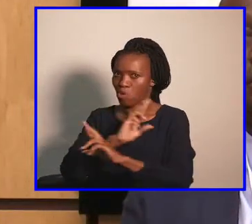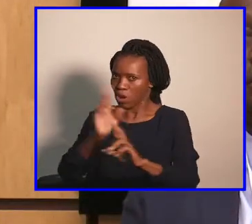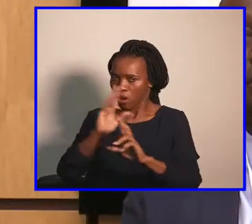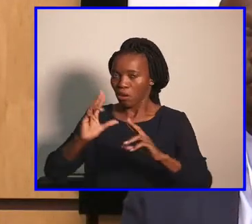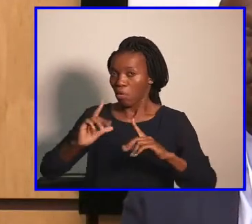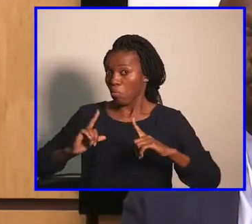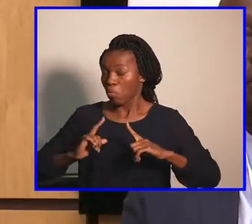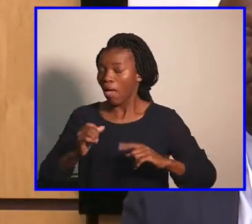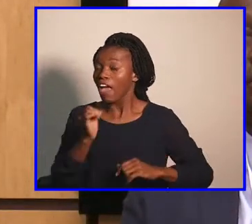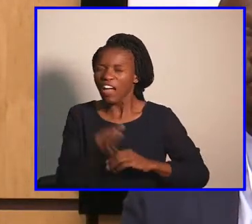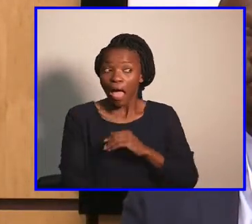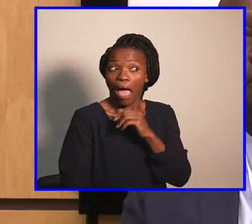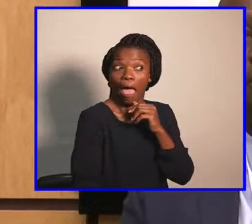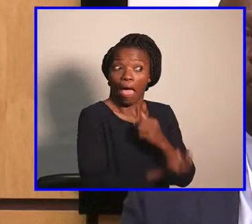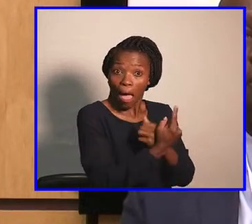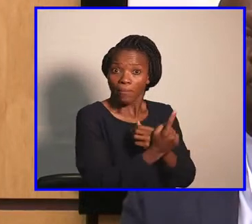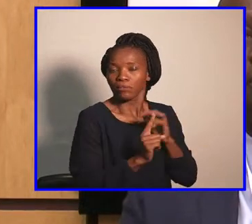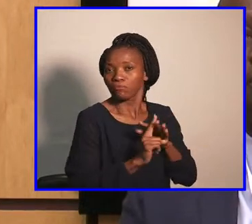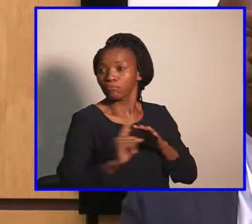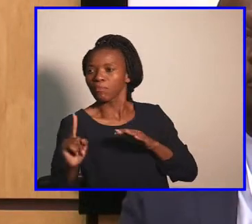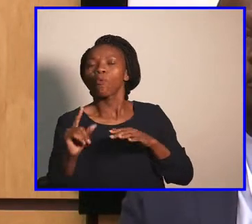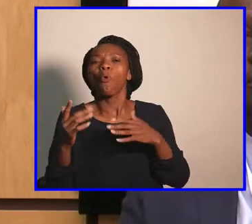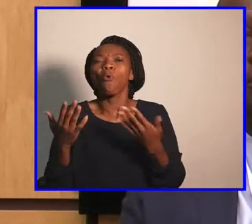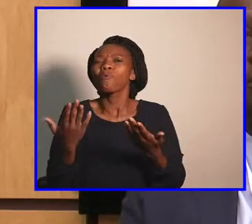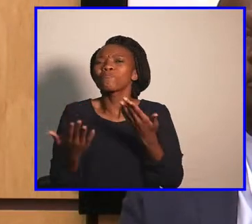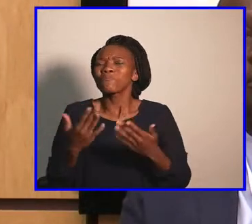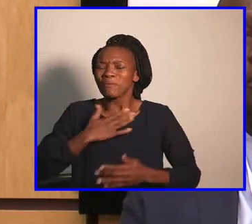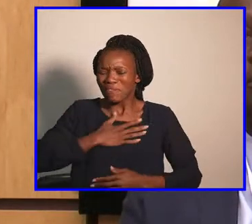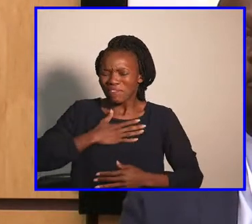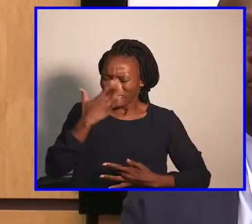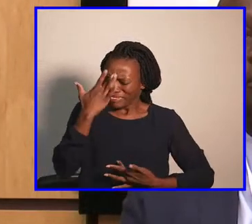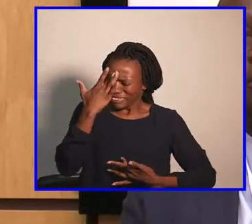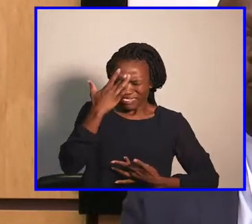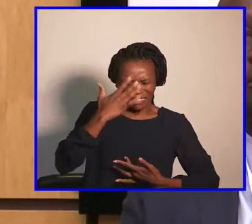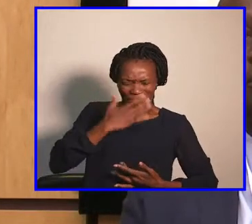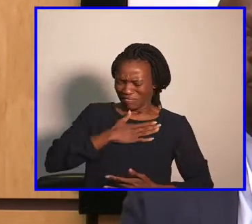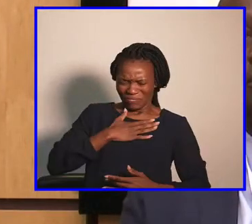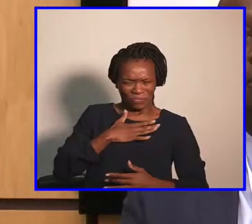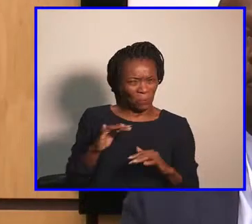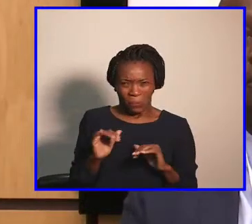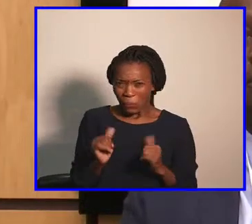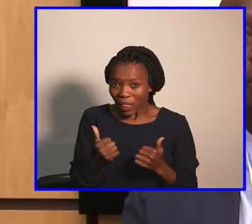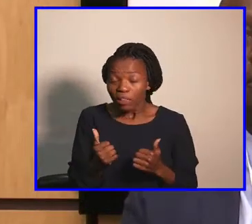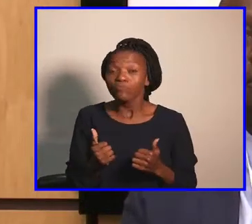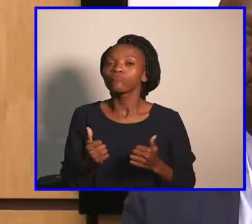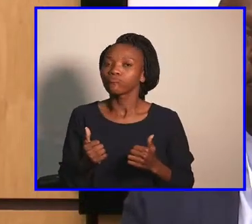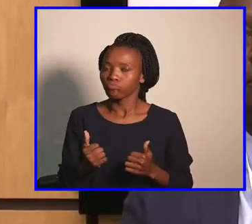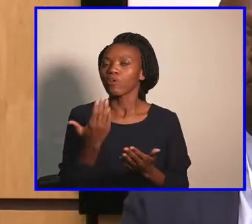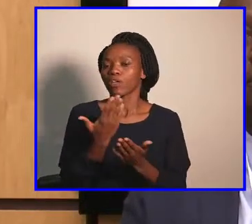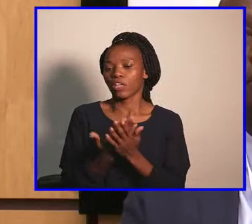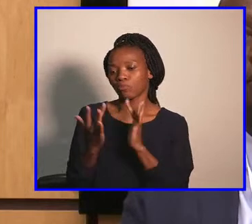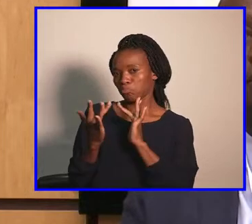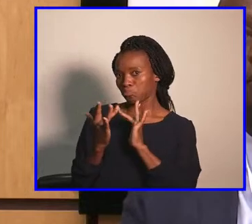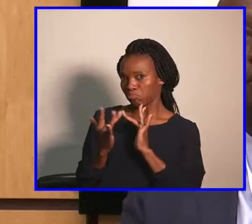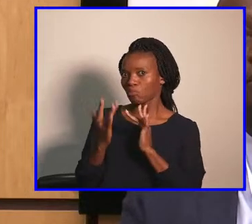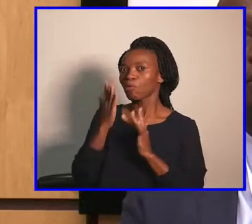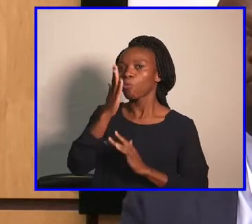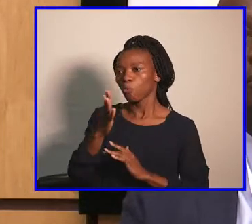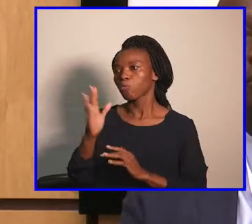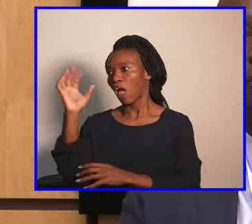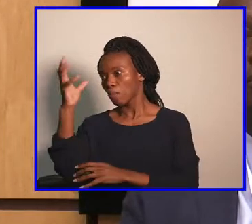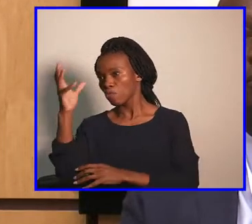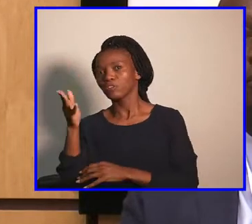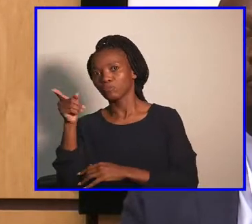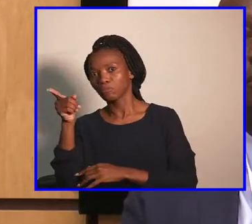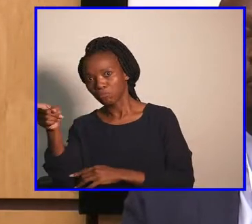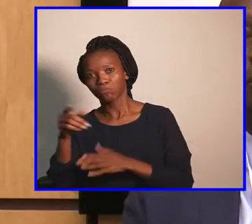boardrooms. If there is anyone who feels sick, please contact us so that we can take you where the ambulance crew